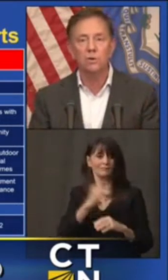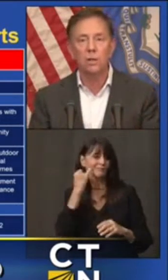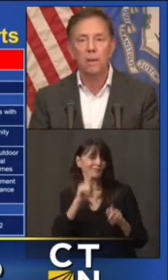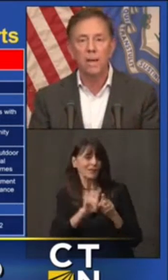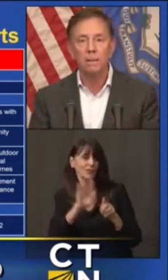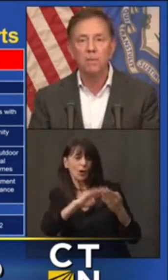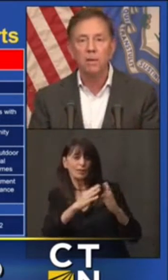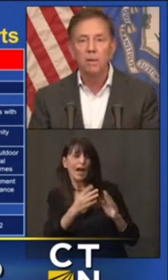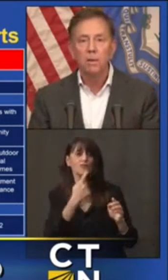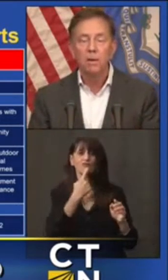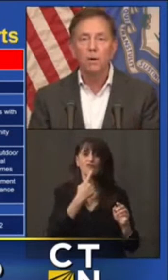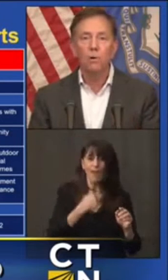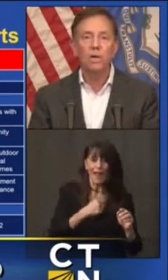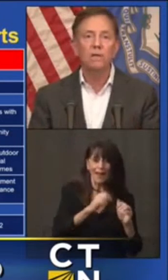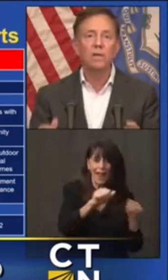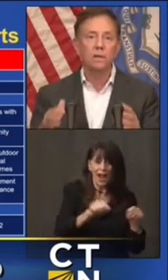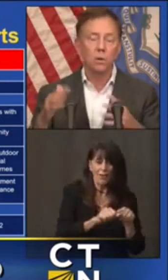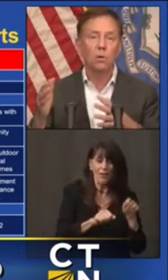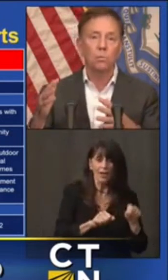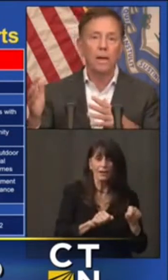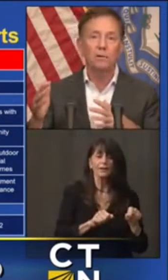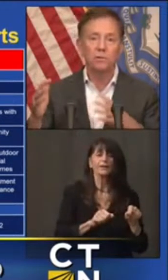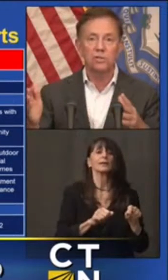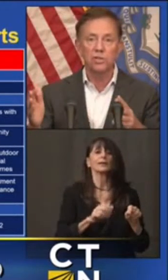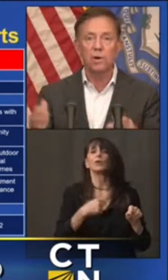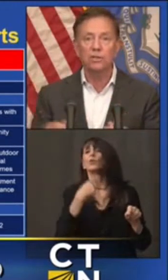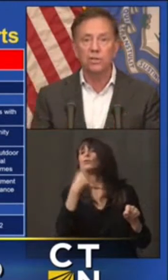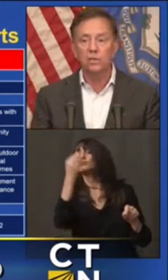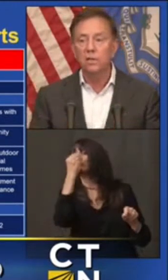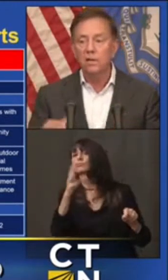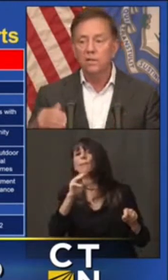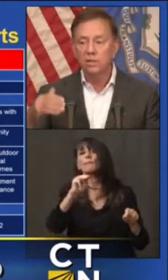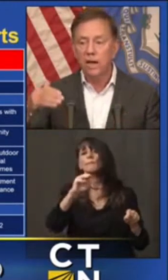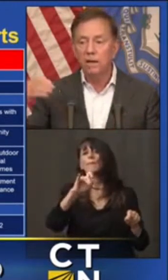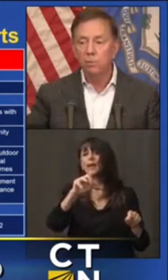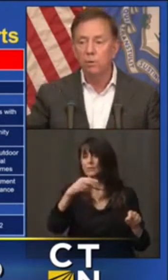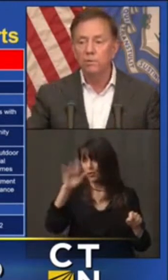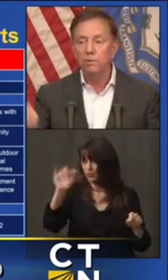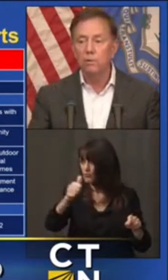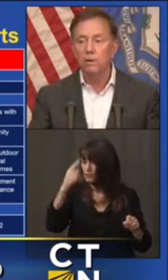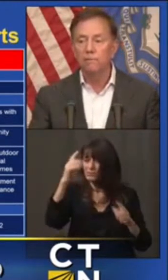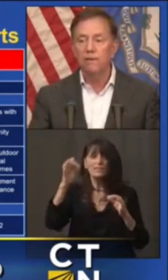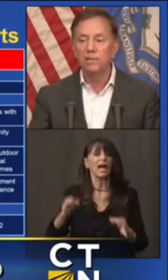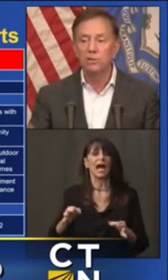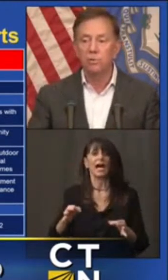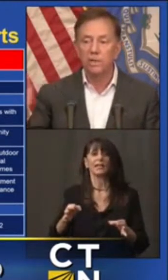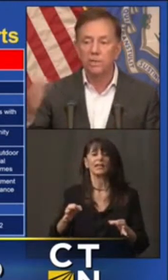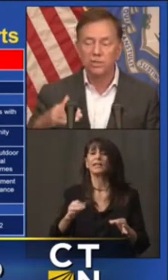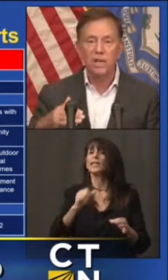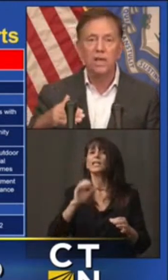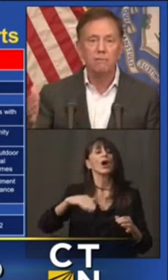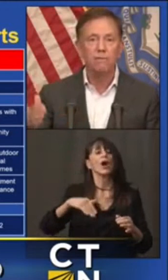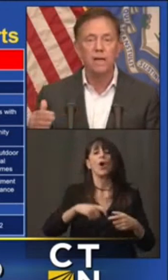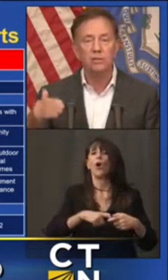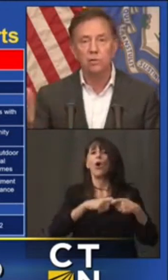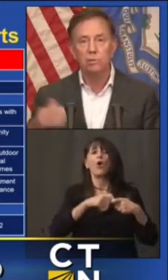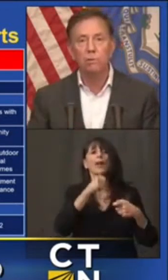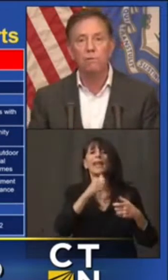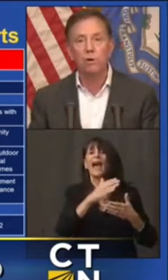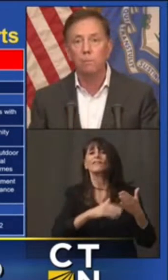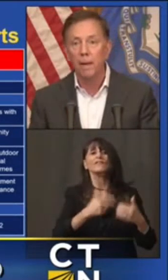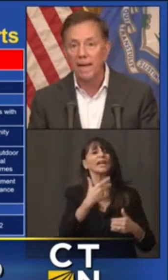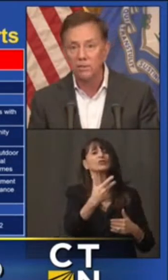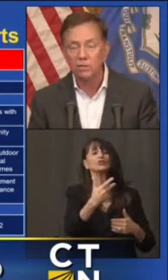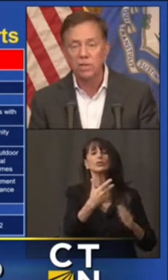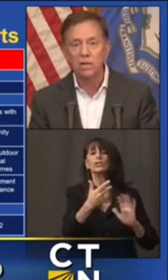on the map. We're giving the local mayors discretion to not move to phase 3, to stay at phase 2 or